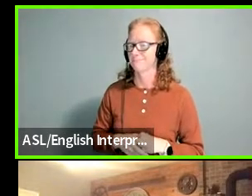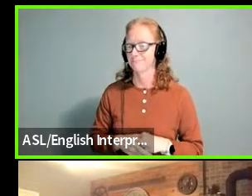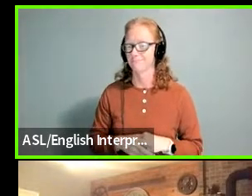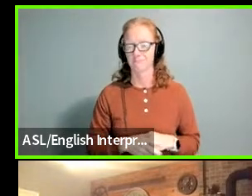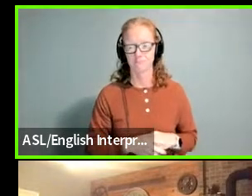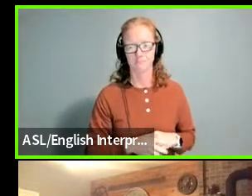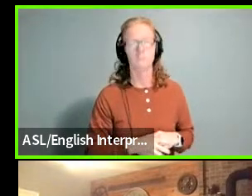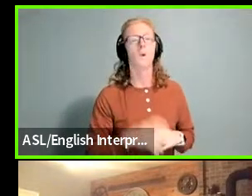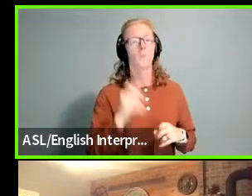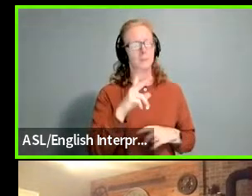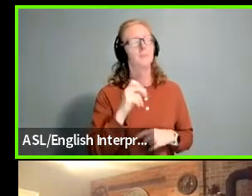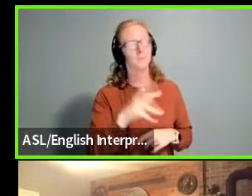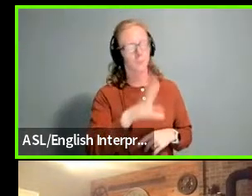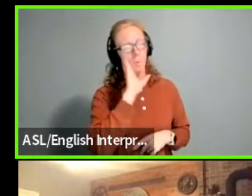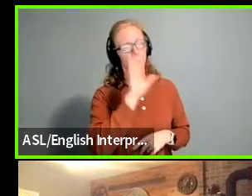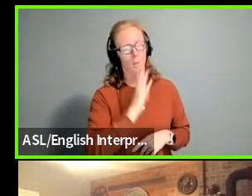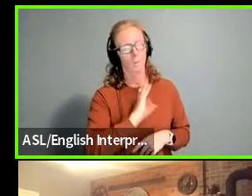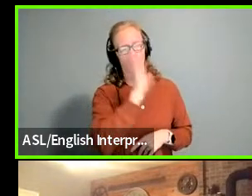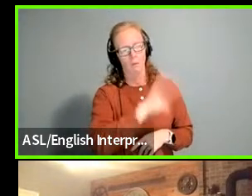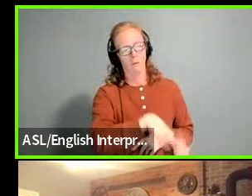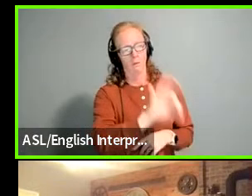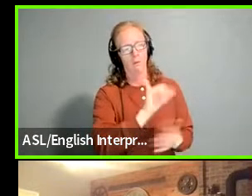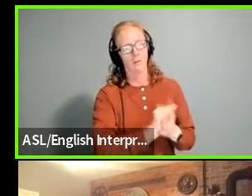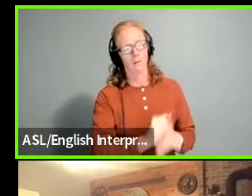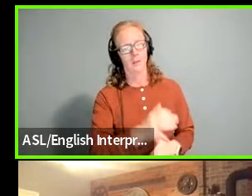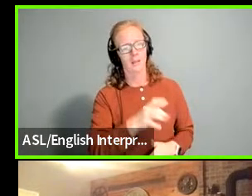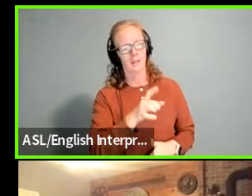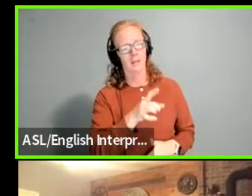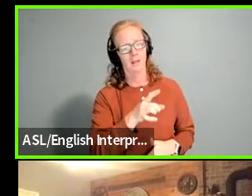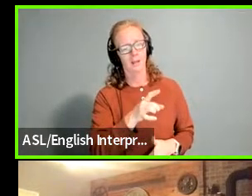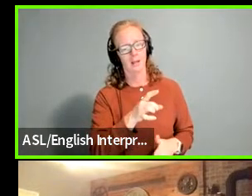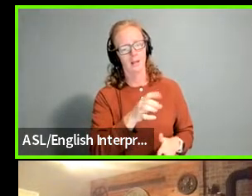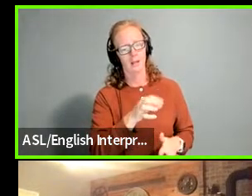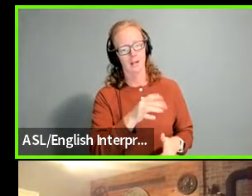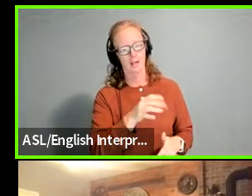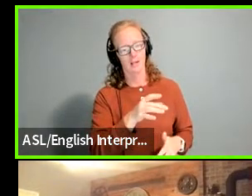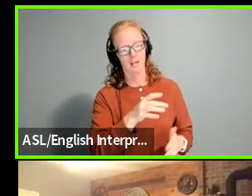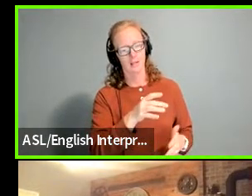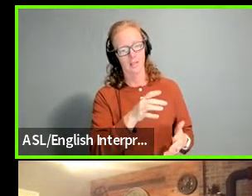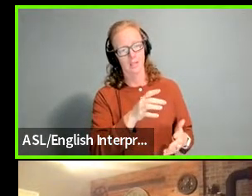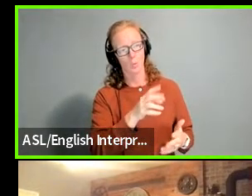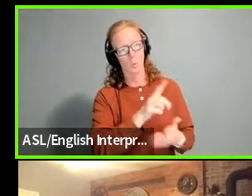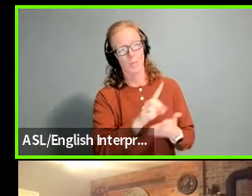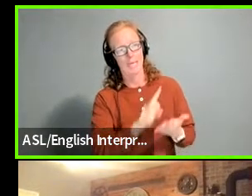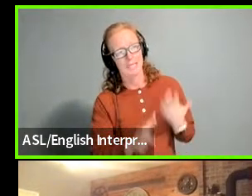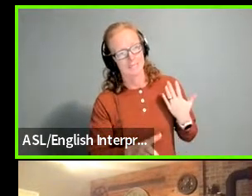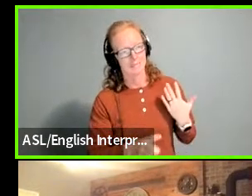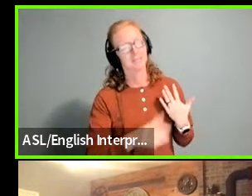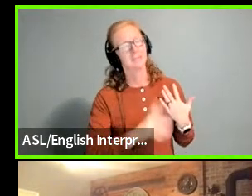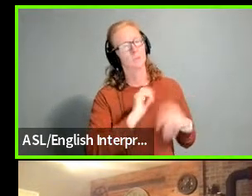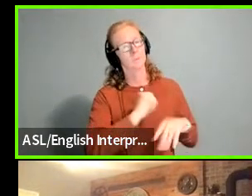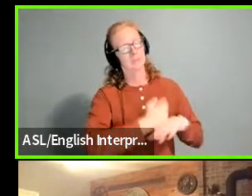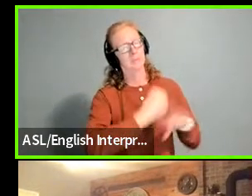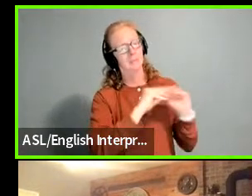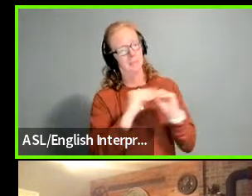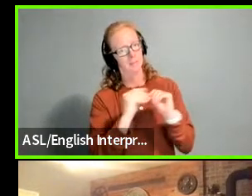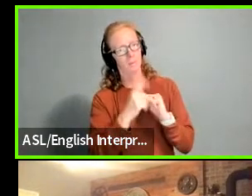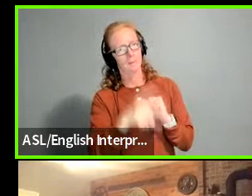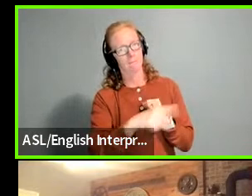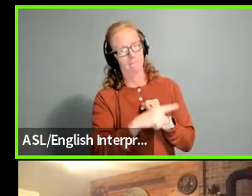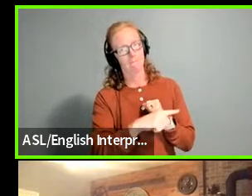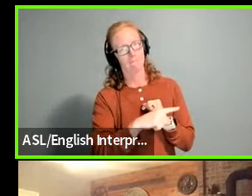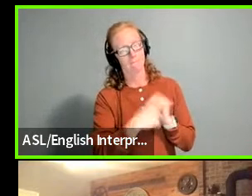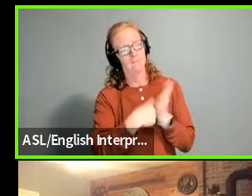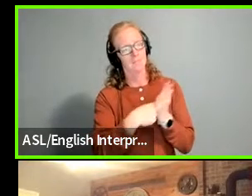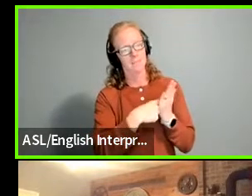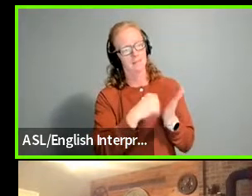We will seek them out in the upcoming days and weeks to set up meetings with them and to